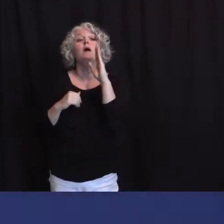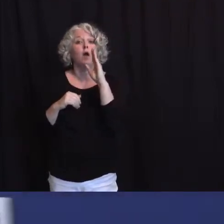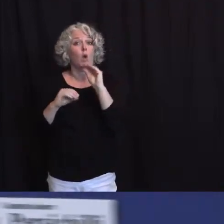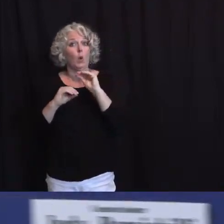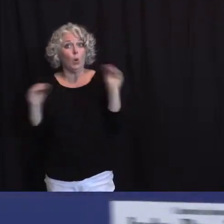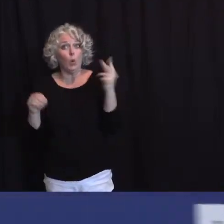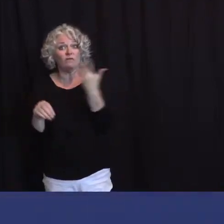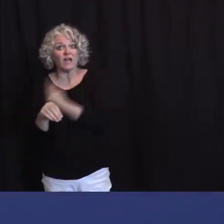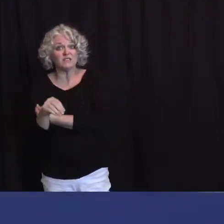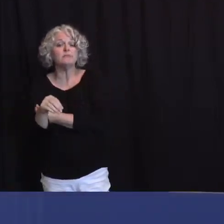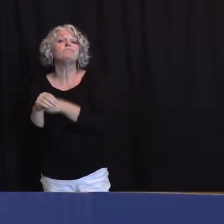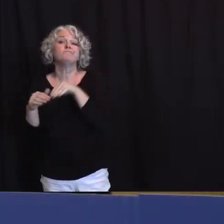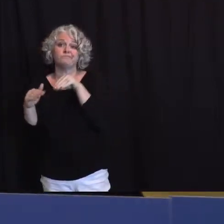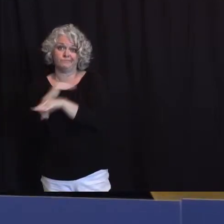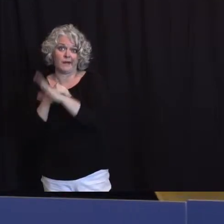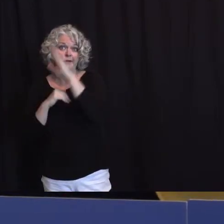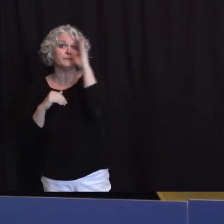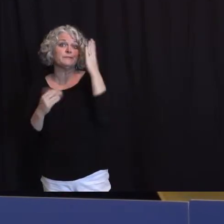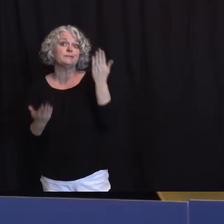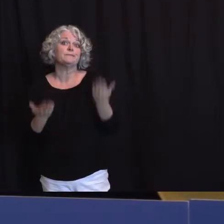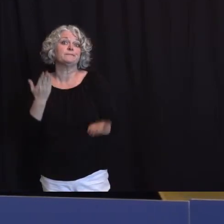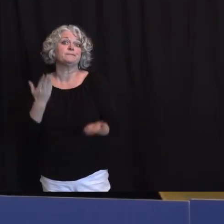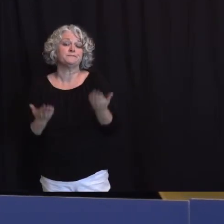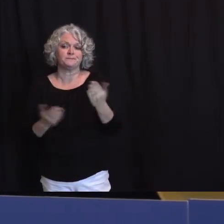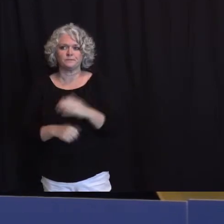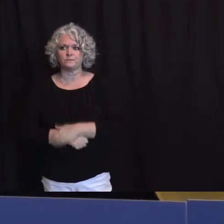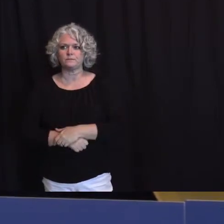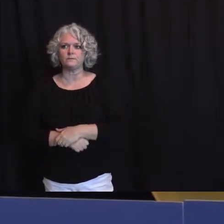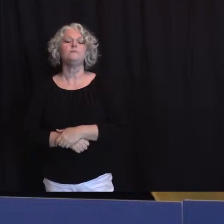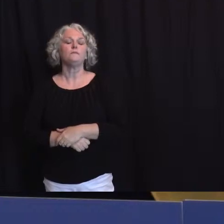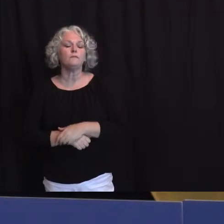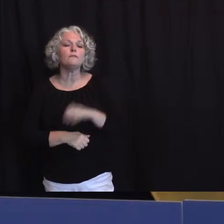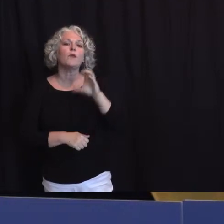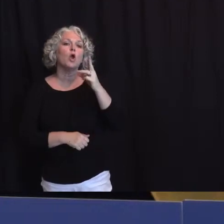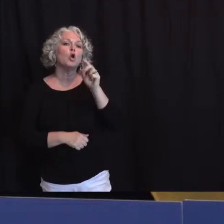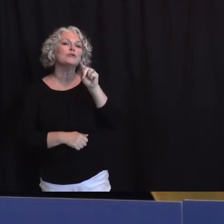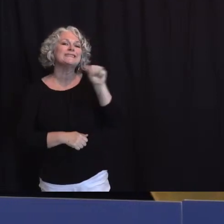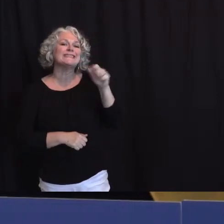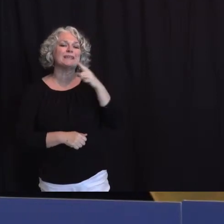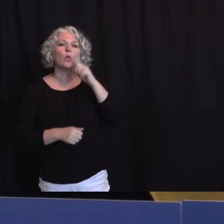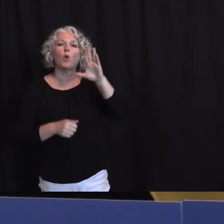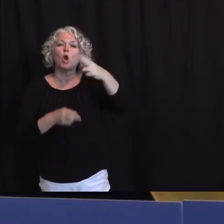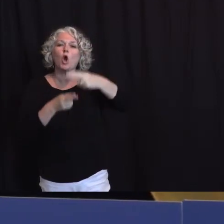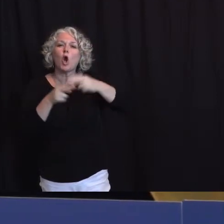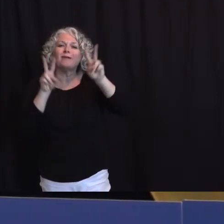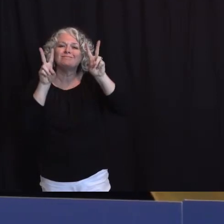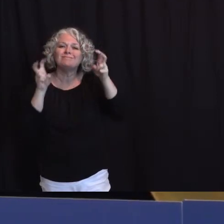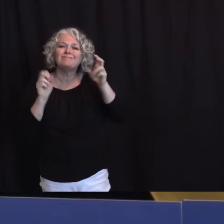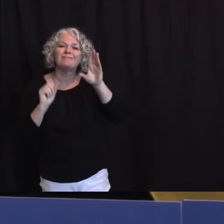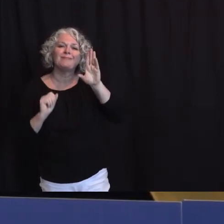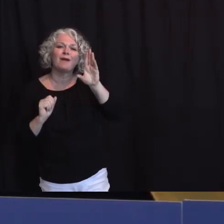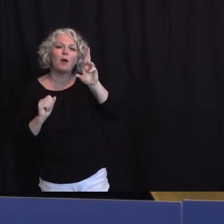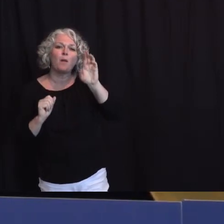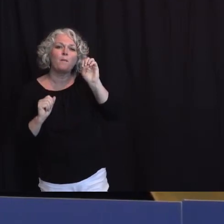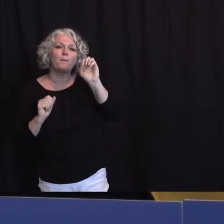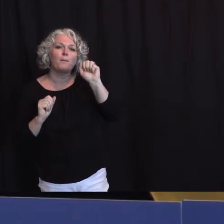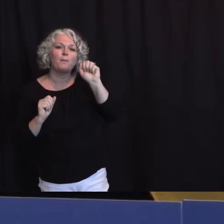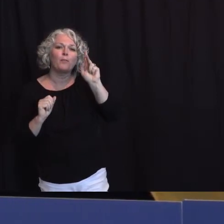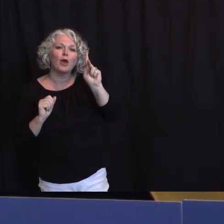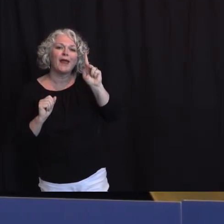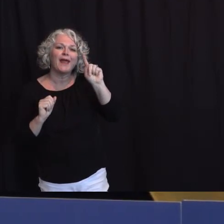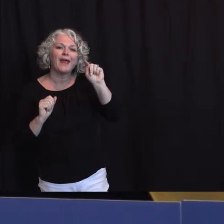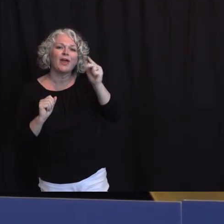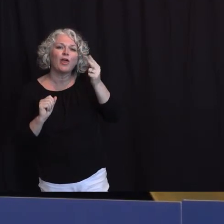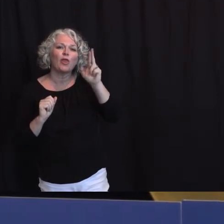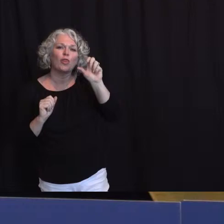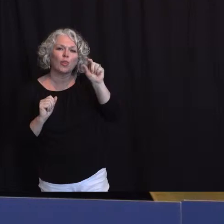We still are seeing vaccine breakthrough cases that do require hospitalizations and might be fatal as